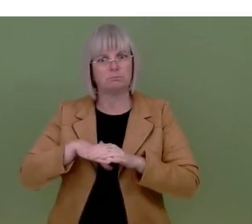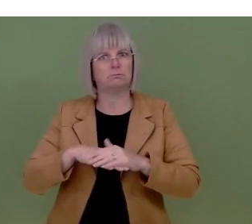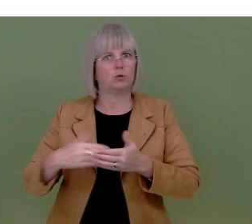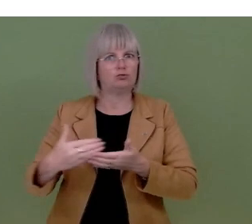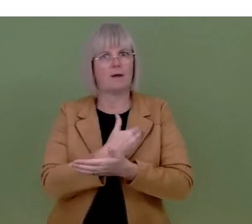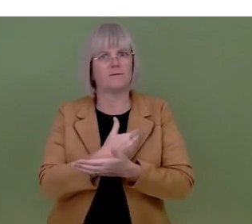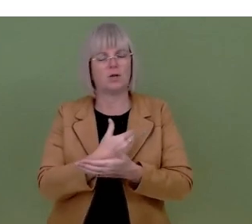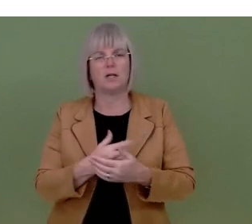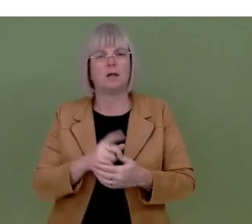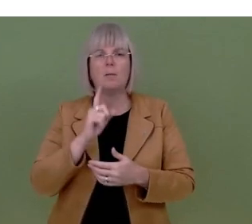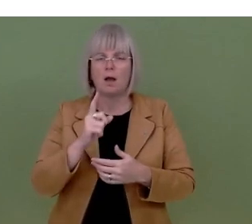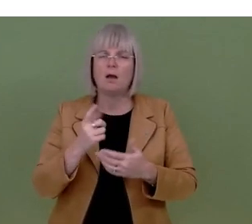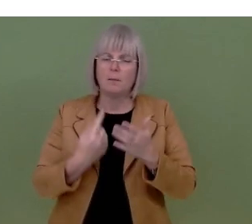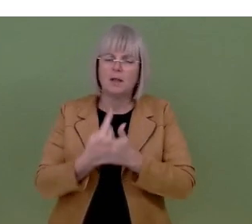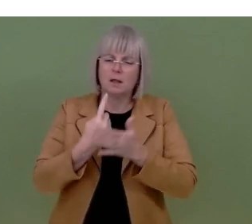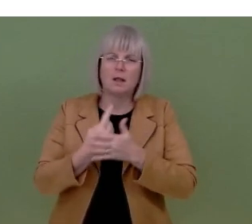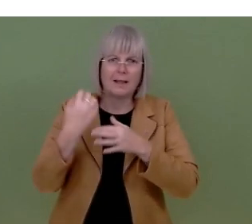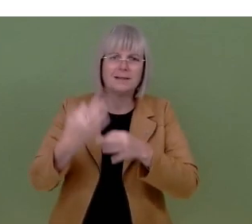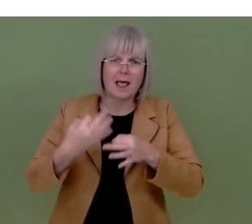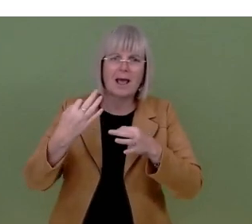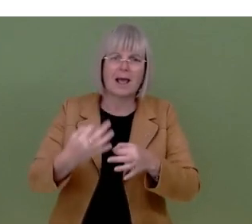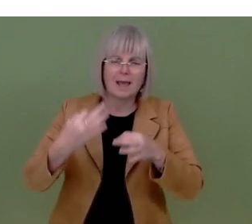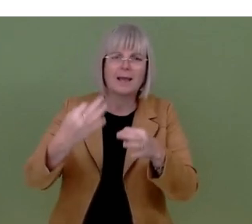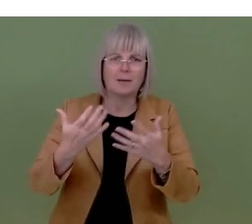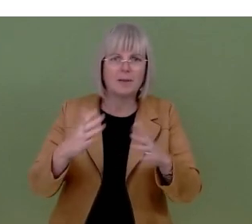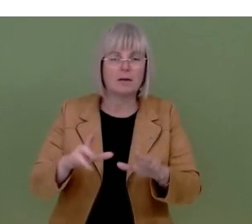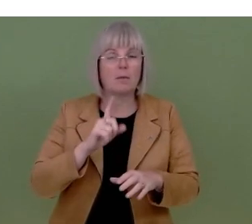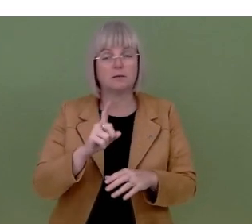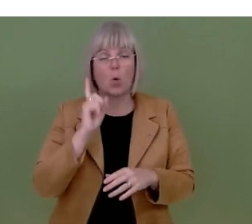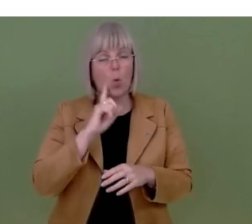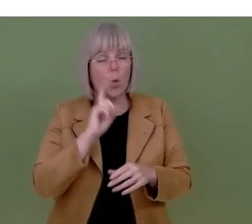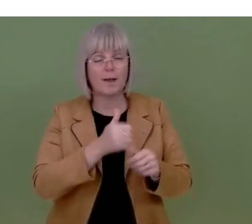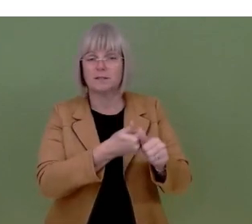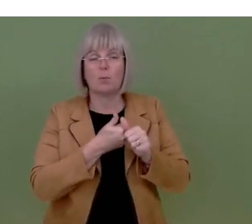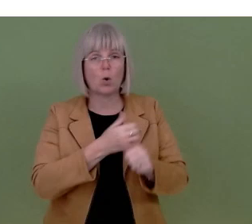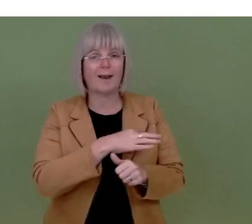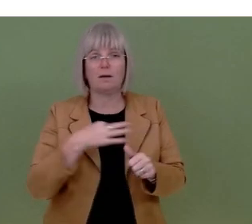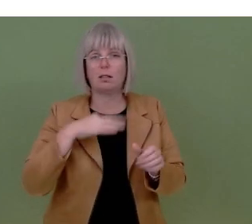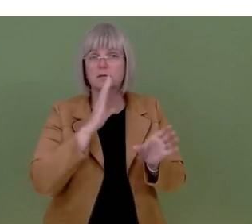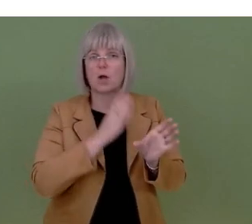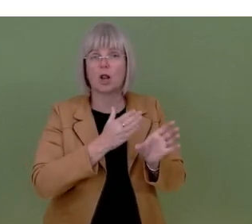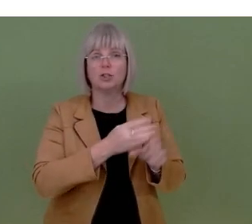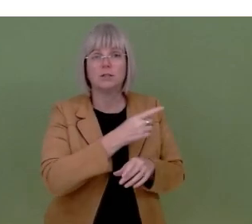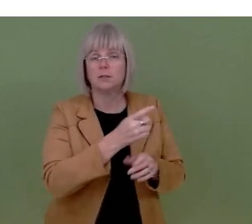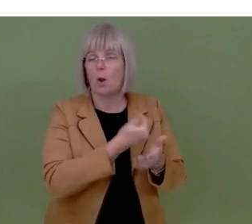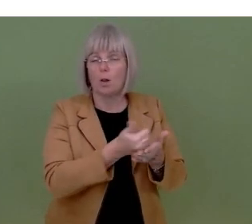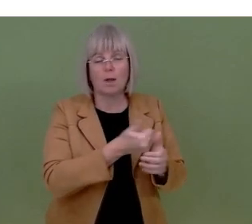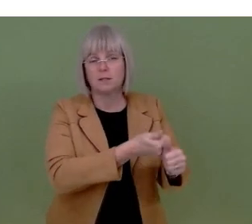happened along that journey, but I was always supported by the clinical psychologist, and so was my